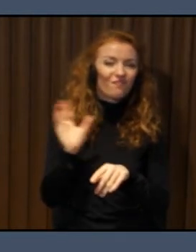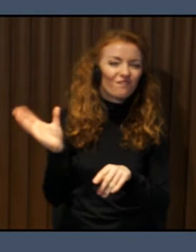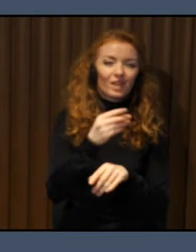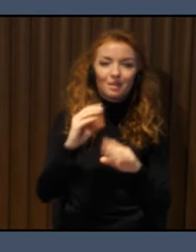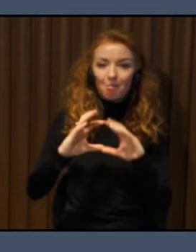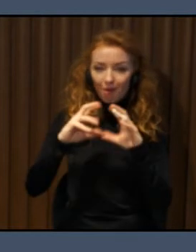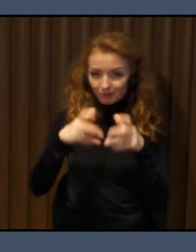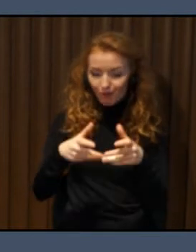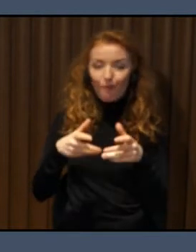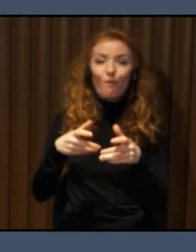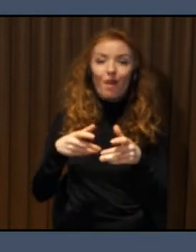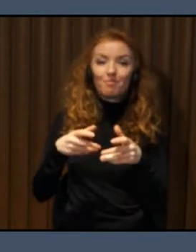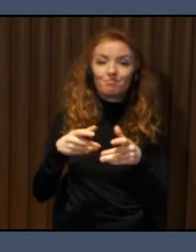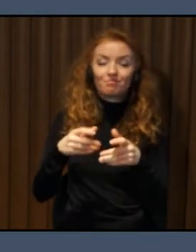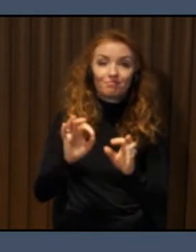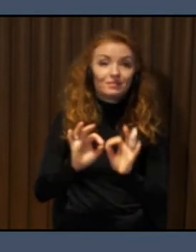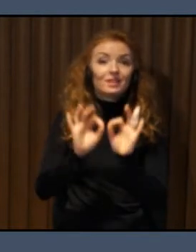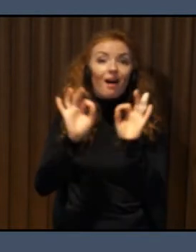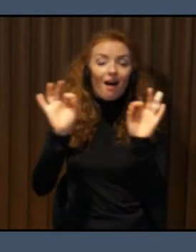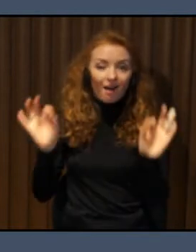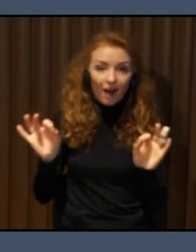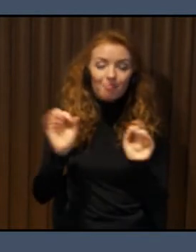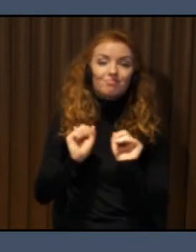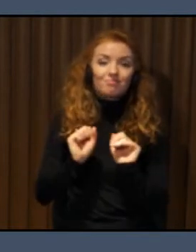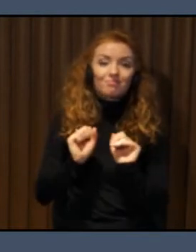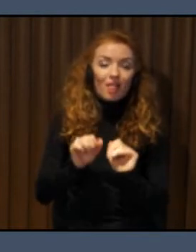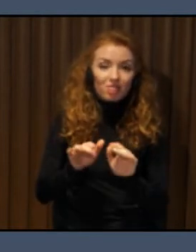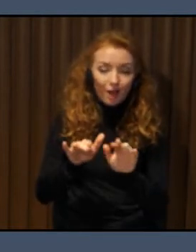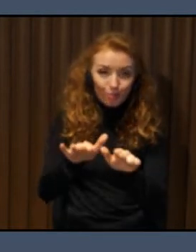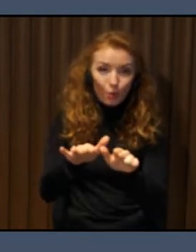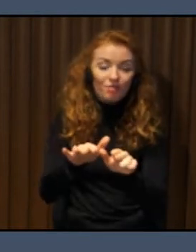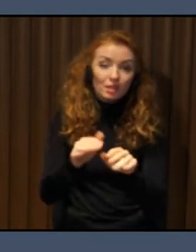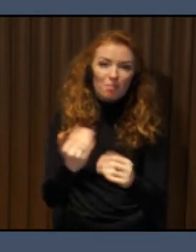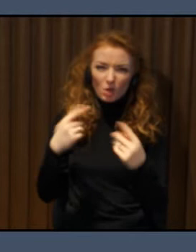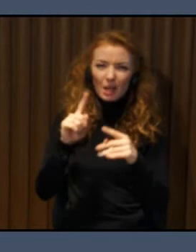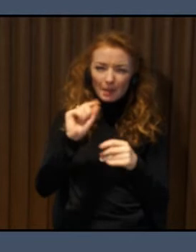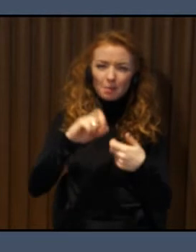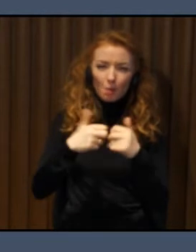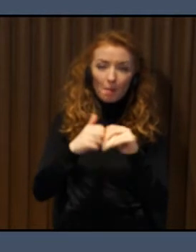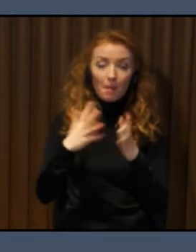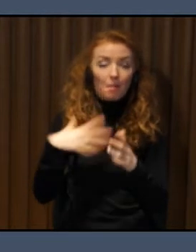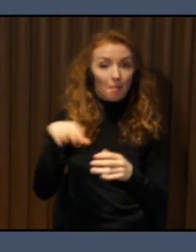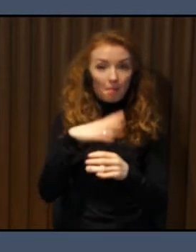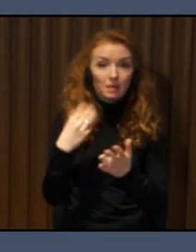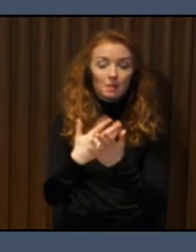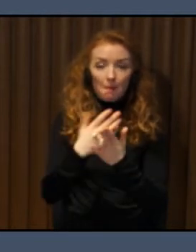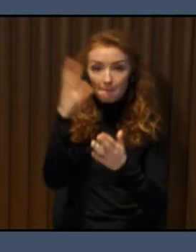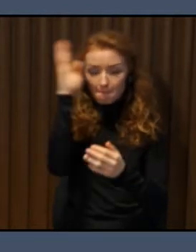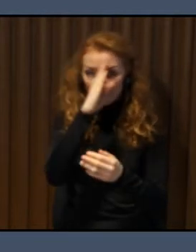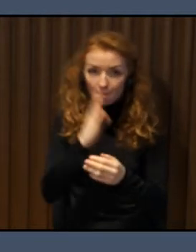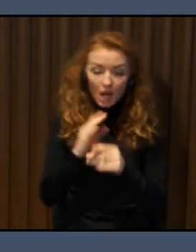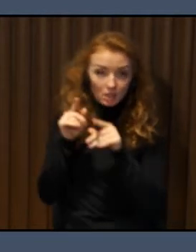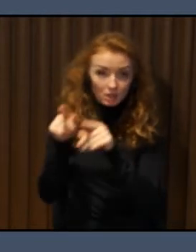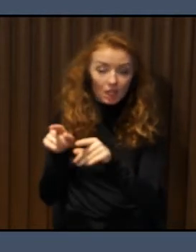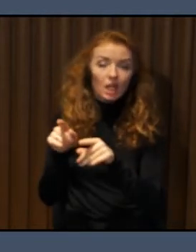was a problem for us, but still in Brazil, we have all the app in Portuguese, we have the database,